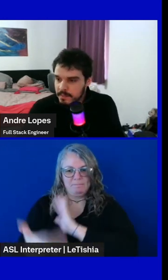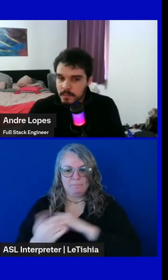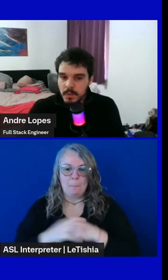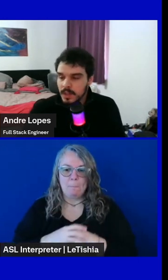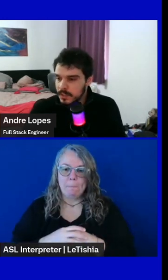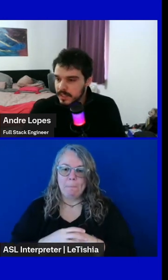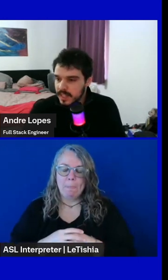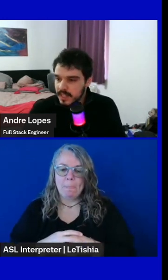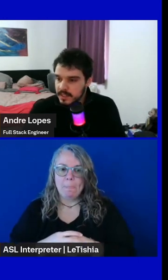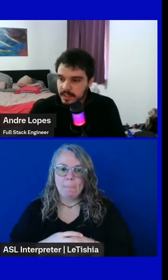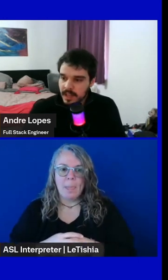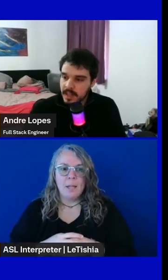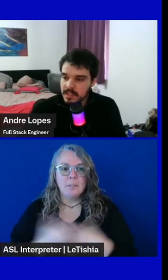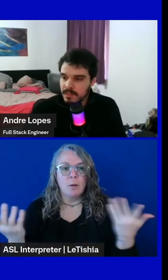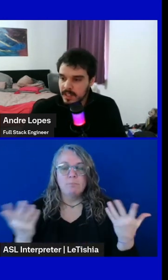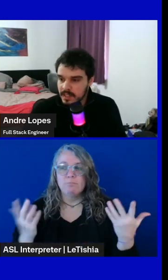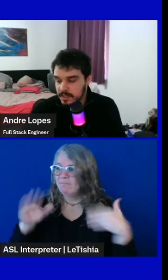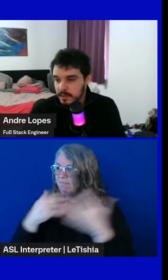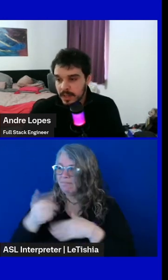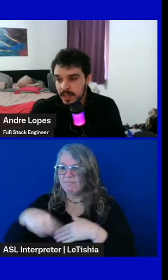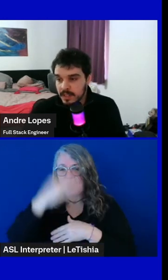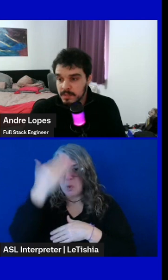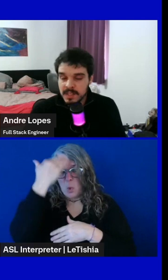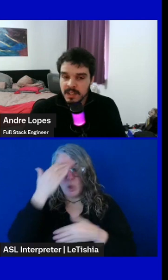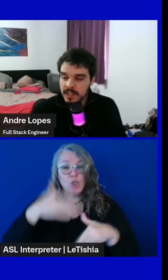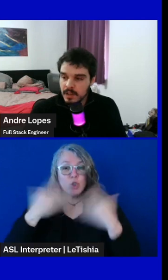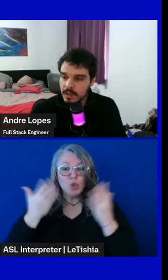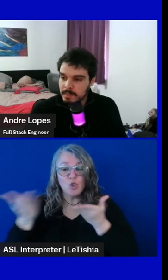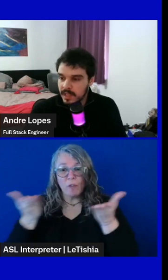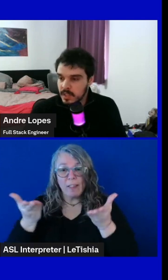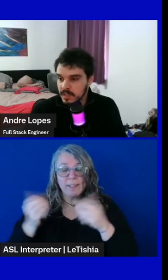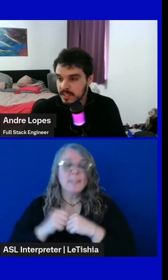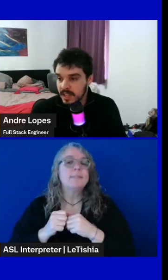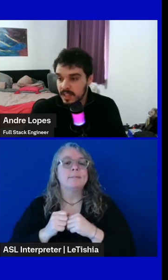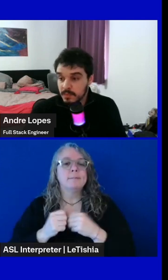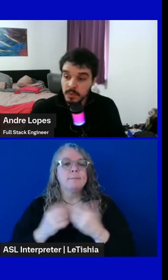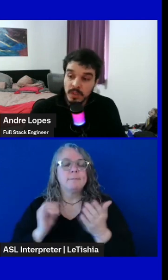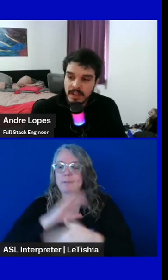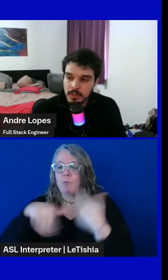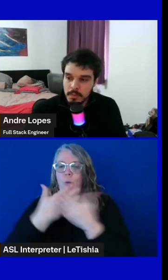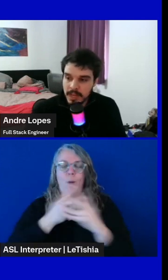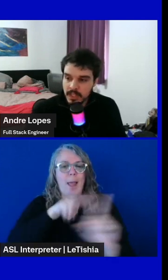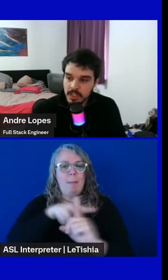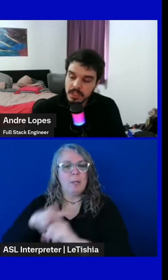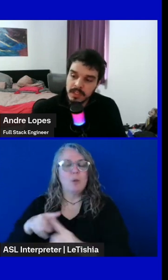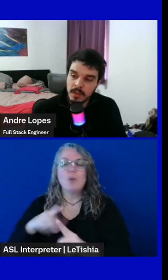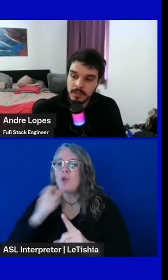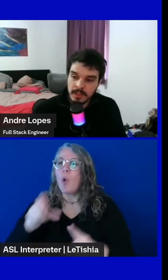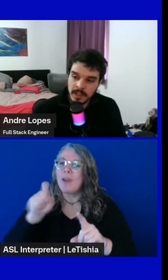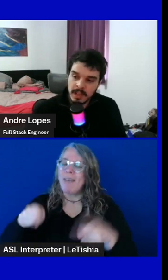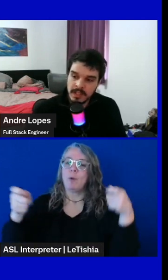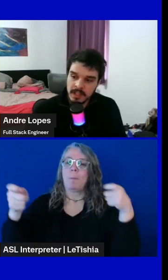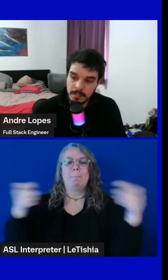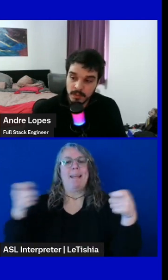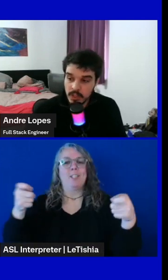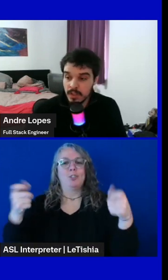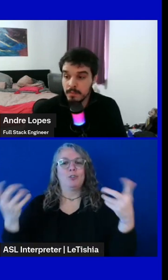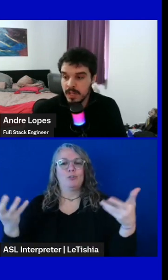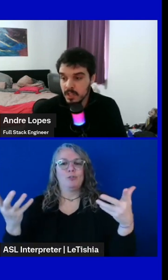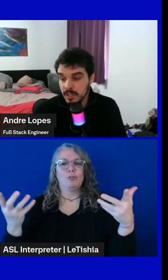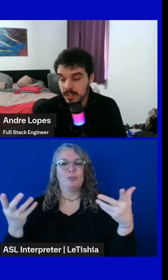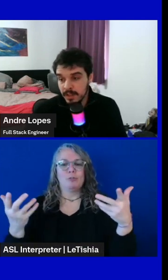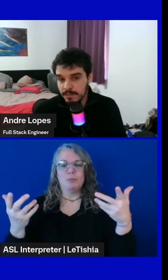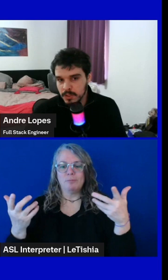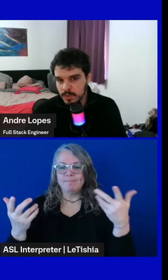So yeah, we all know that serverless is basically all applications that we don't have to manage, neither provision